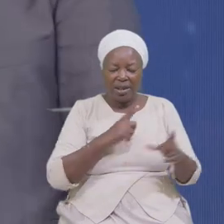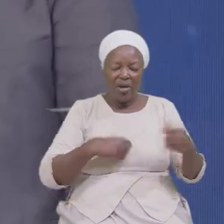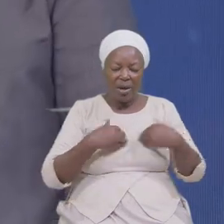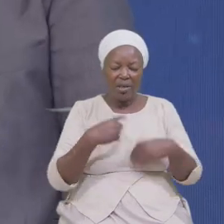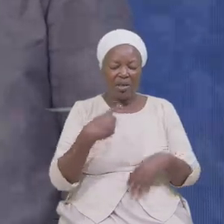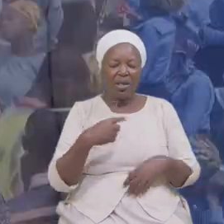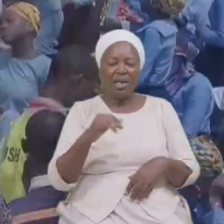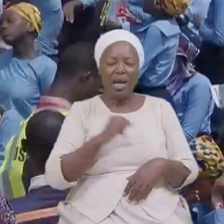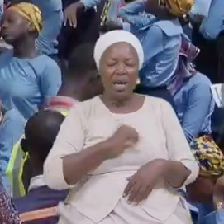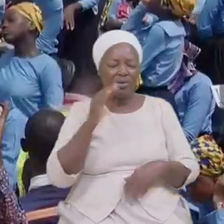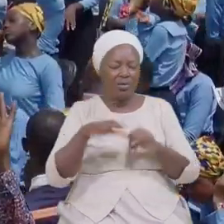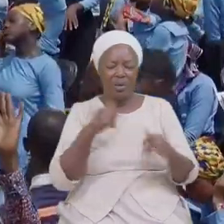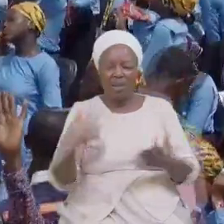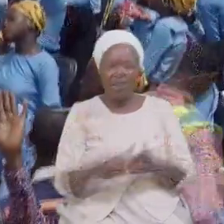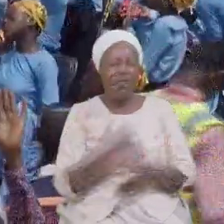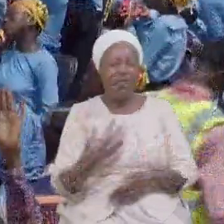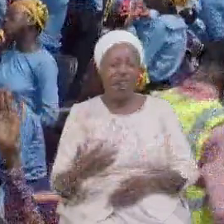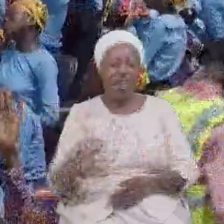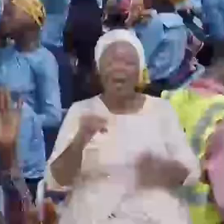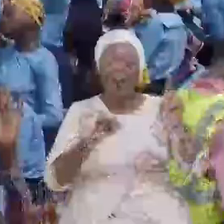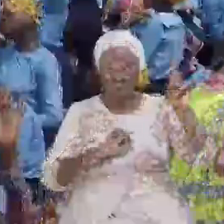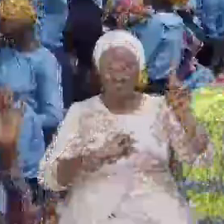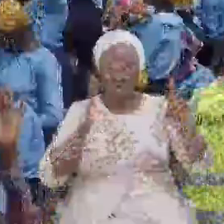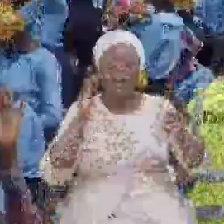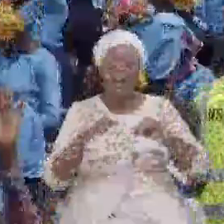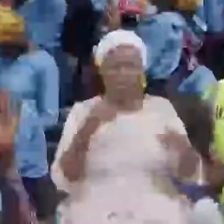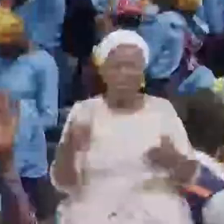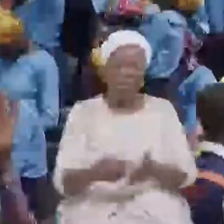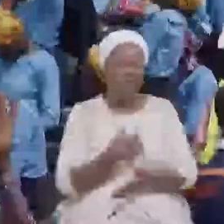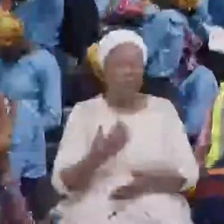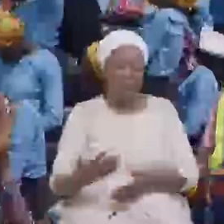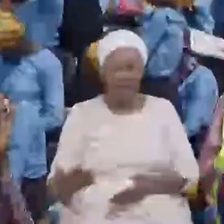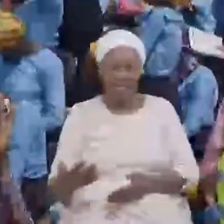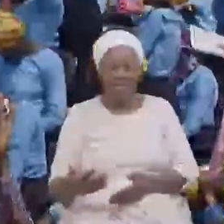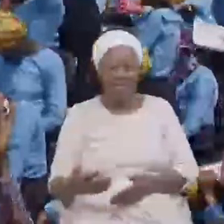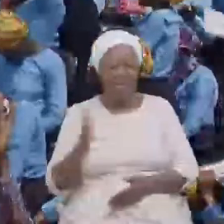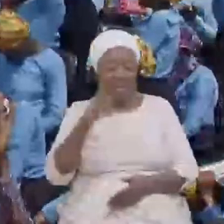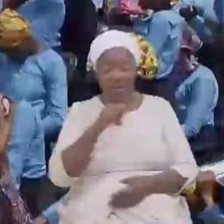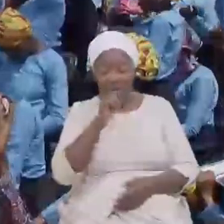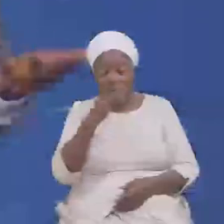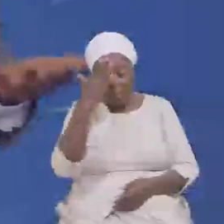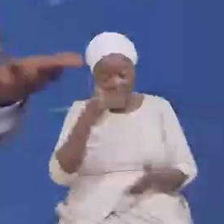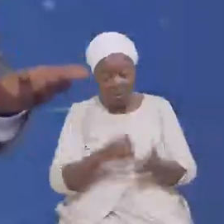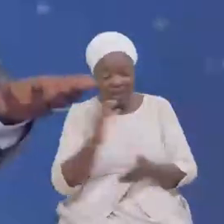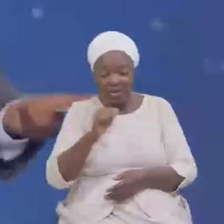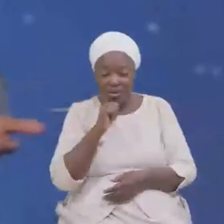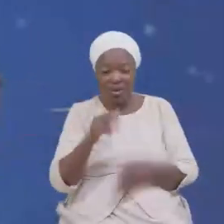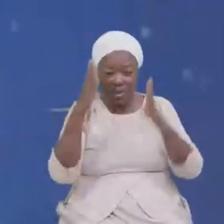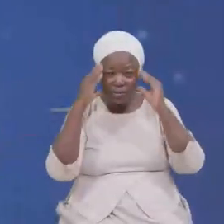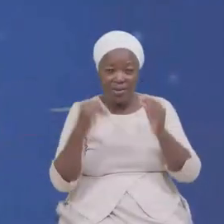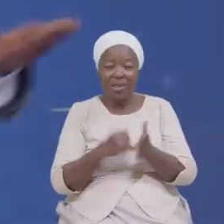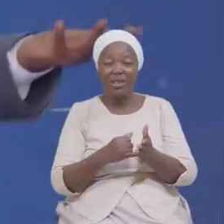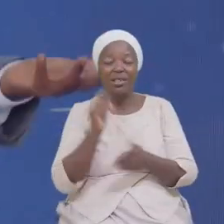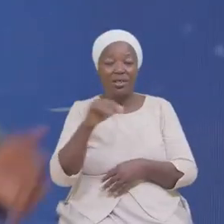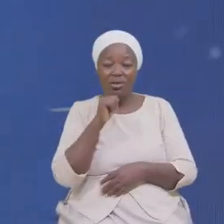will do a new thing. I will do a new thing. Shall ye not know it? Shall ye not experience it? Shall ye